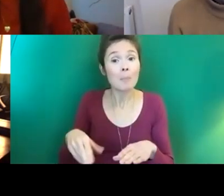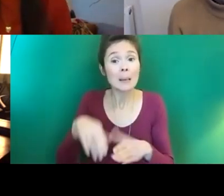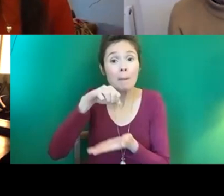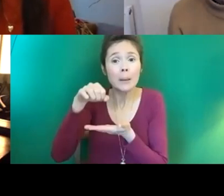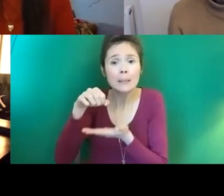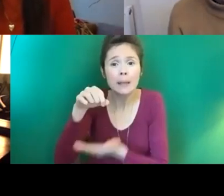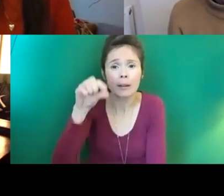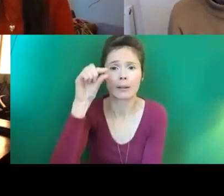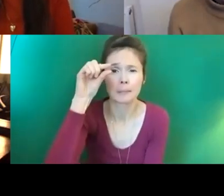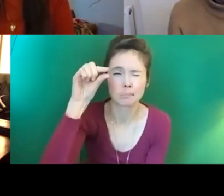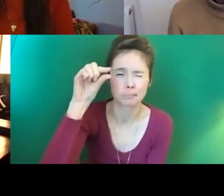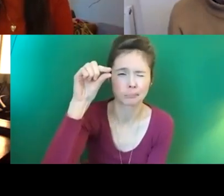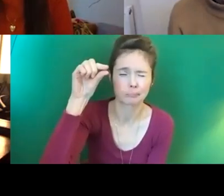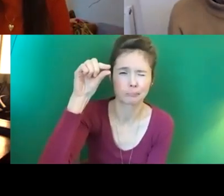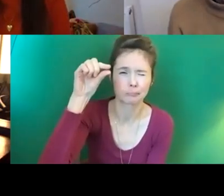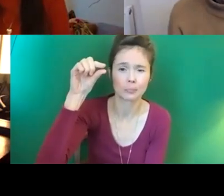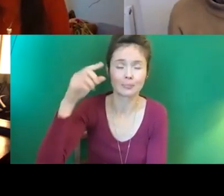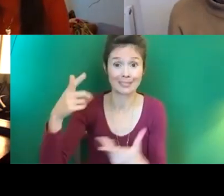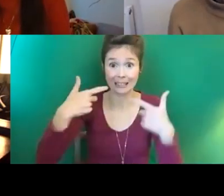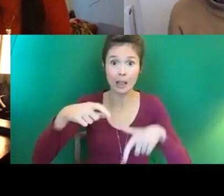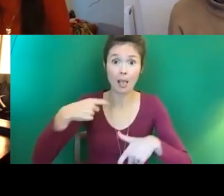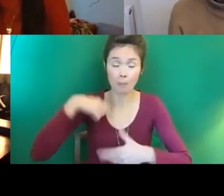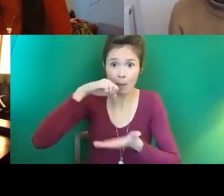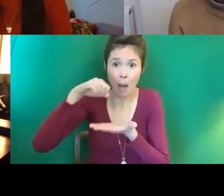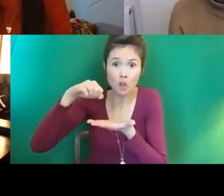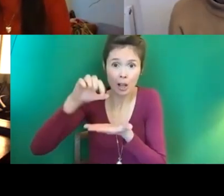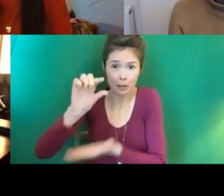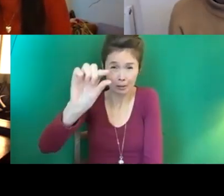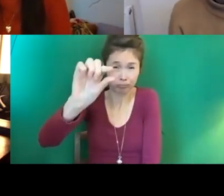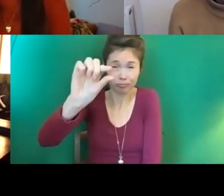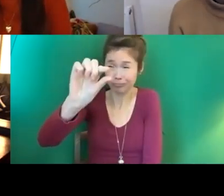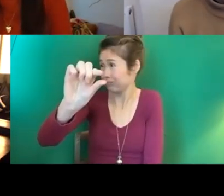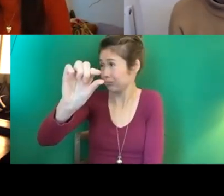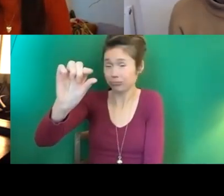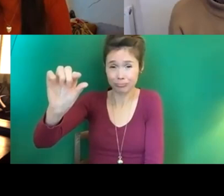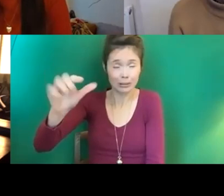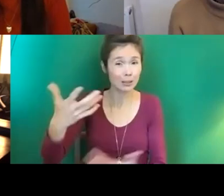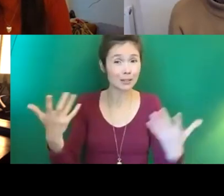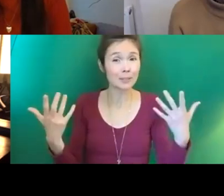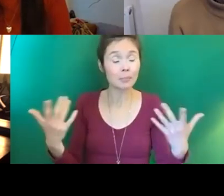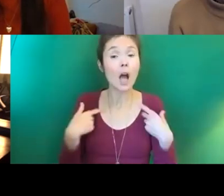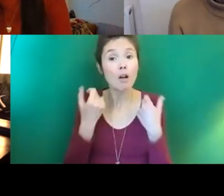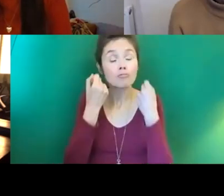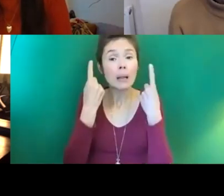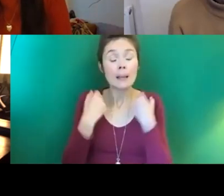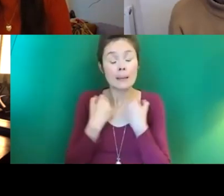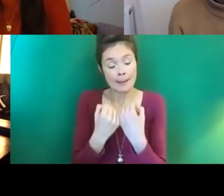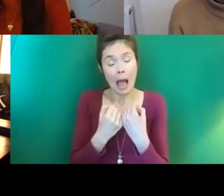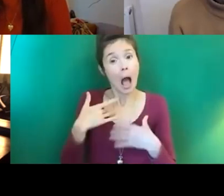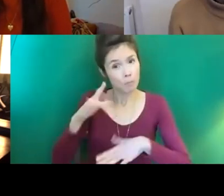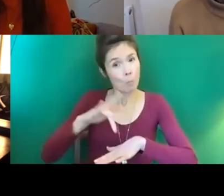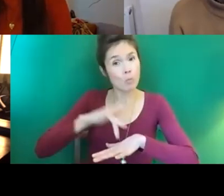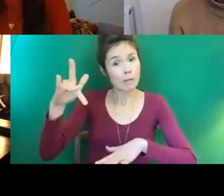and I still do it on a shoestring. I do as much as I can. But I realised that actually I'm a professional musician,